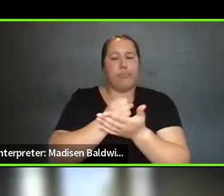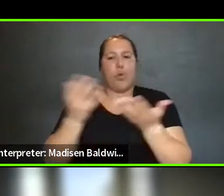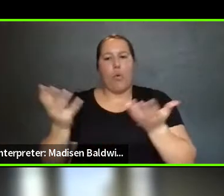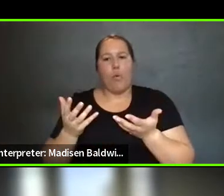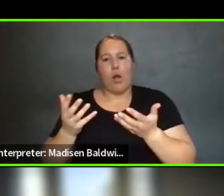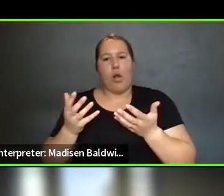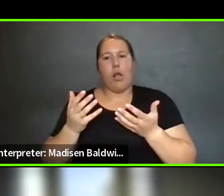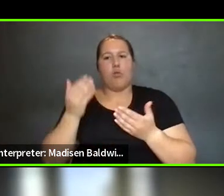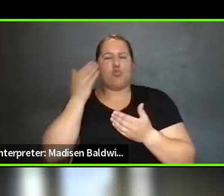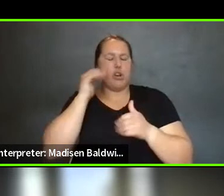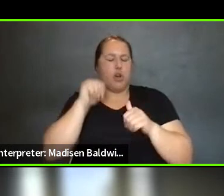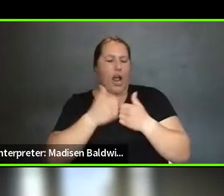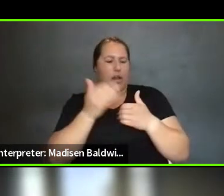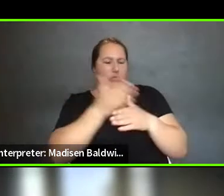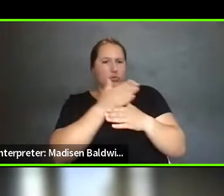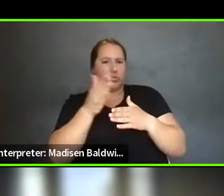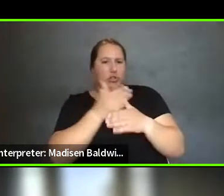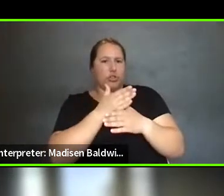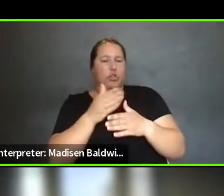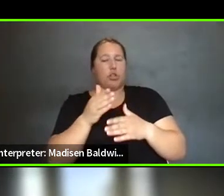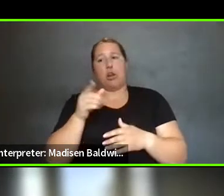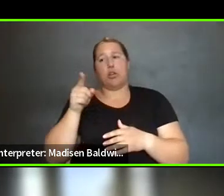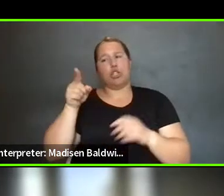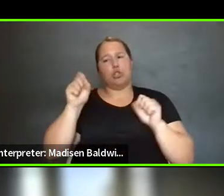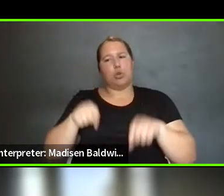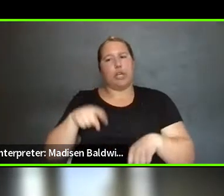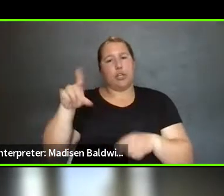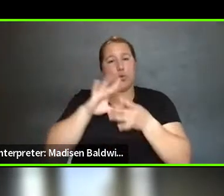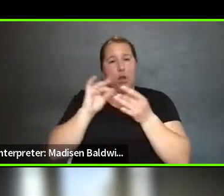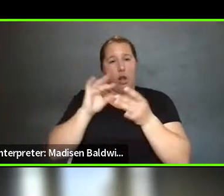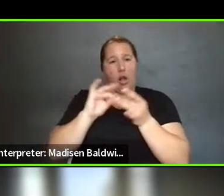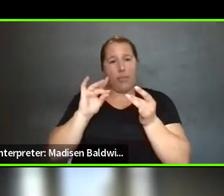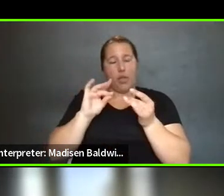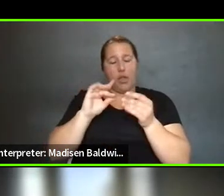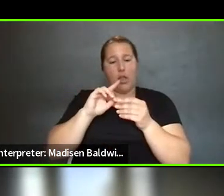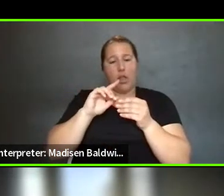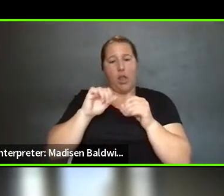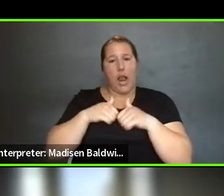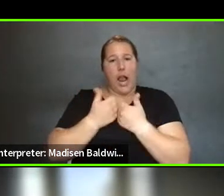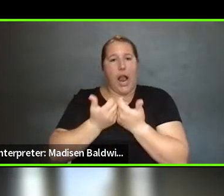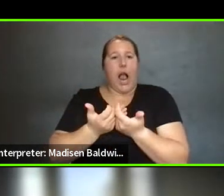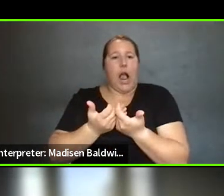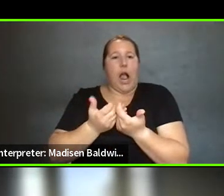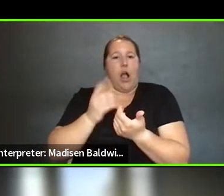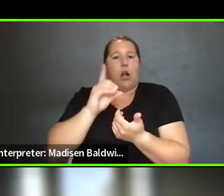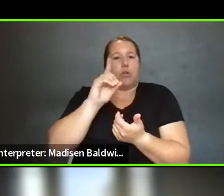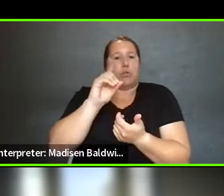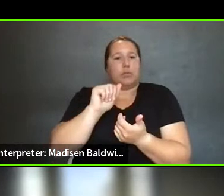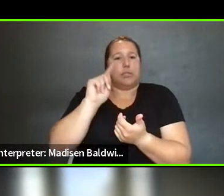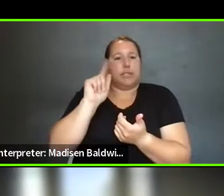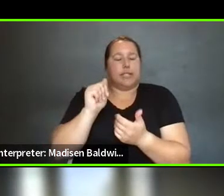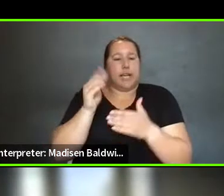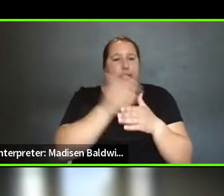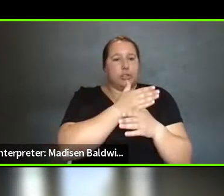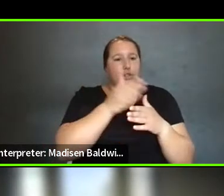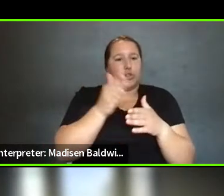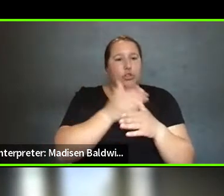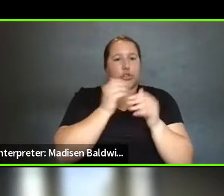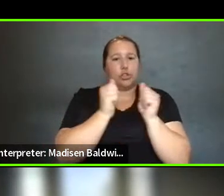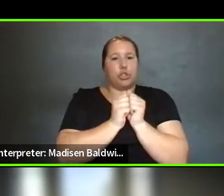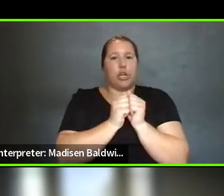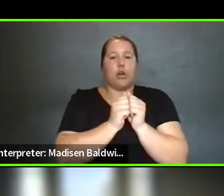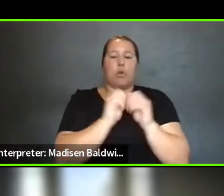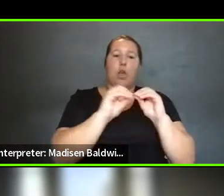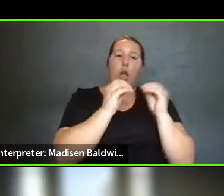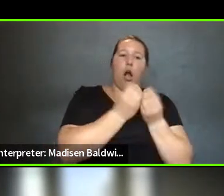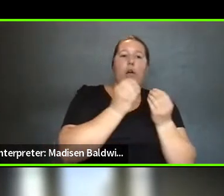So I'm wondering if you can just comment on the way that this data ultimately gets shared back and forth with Office of Business